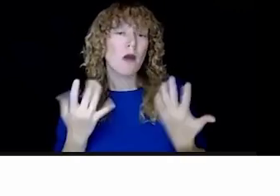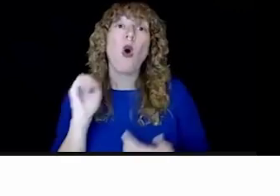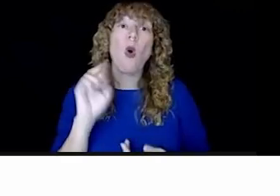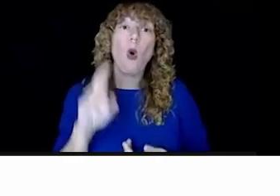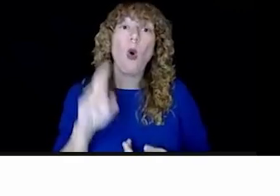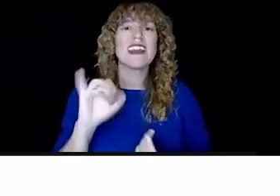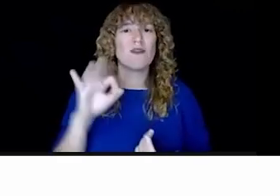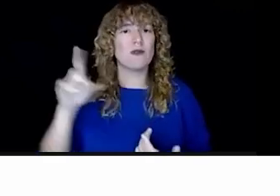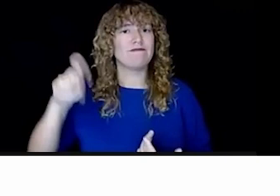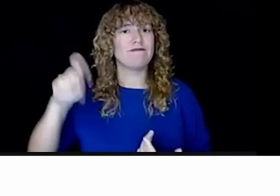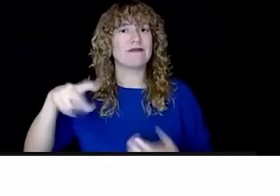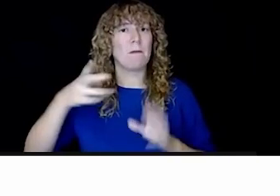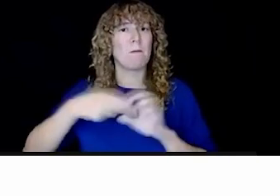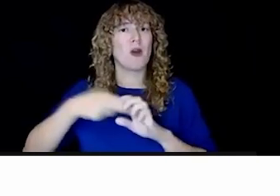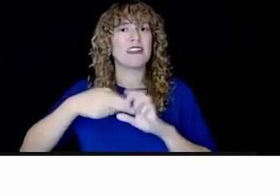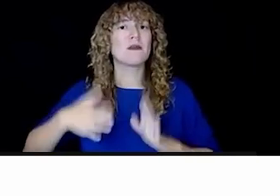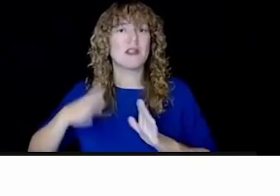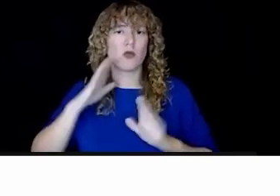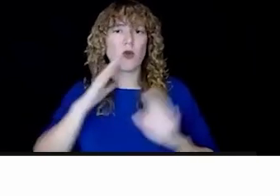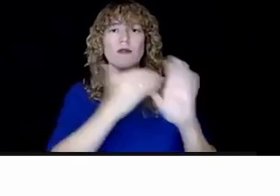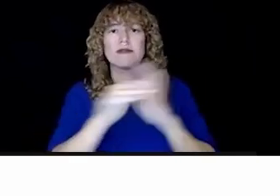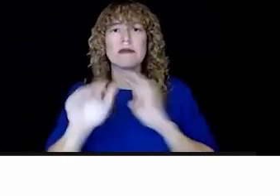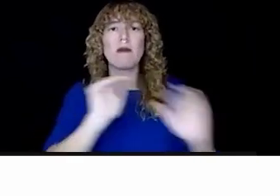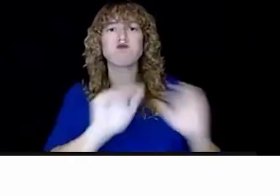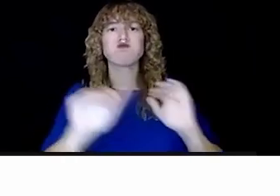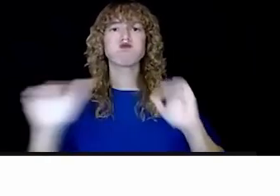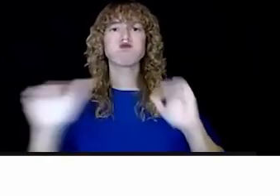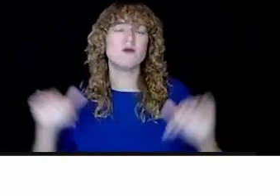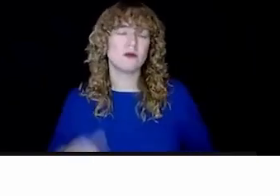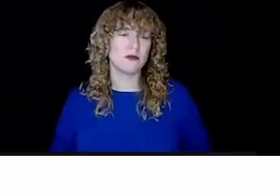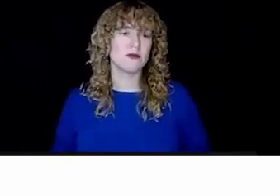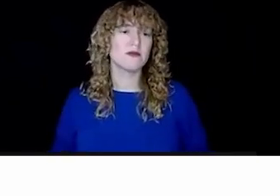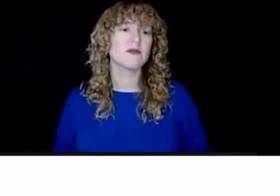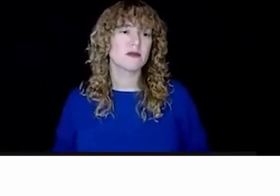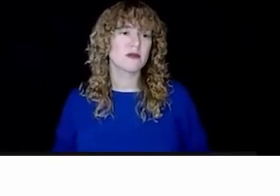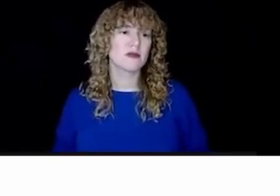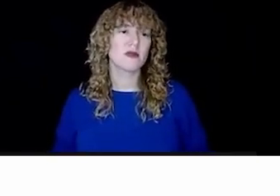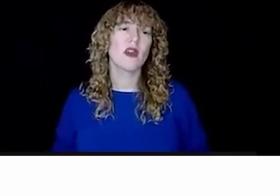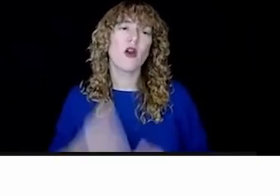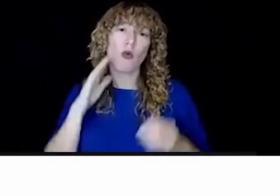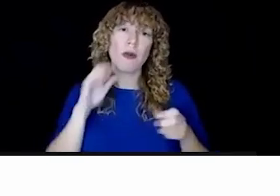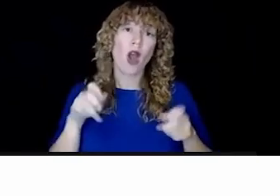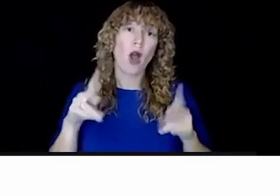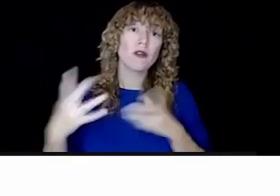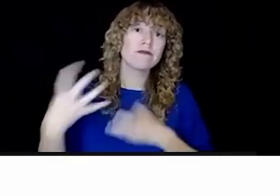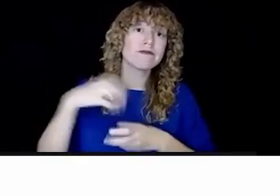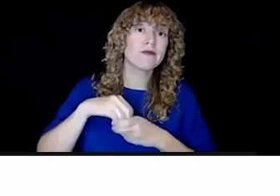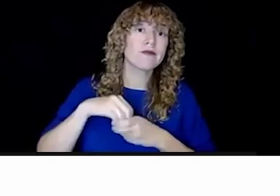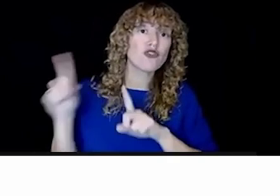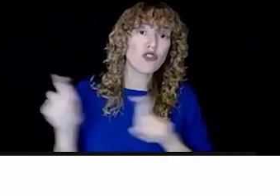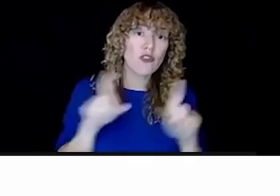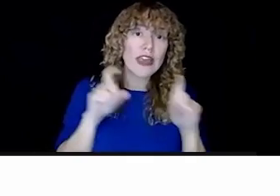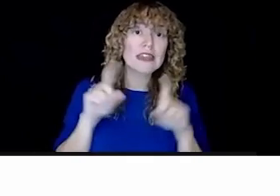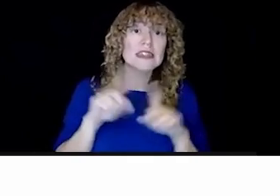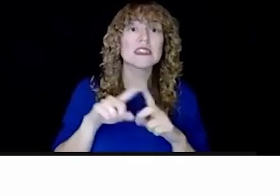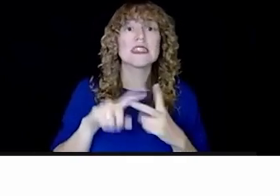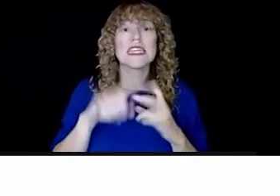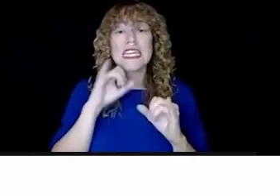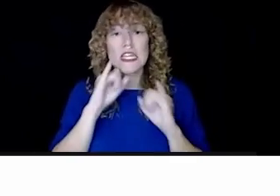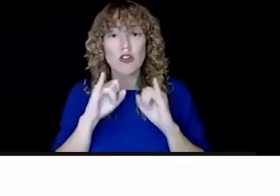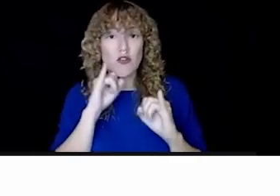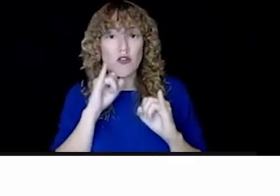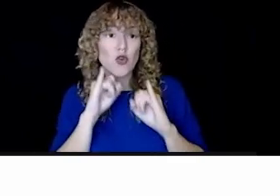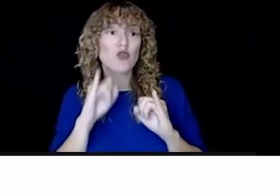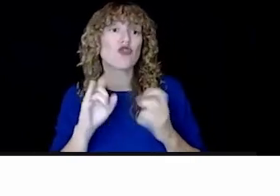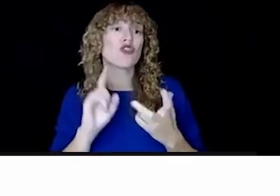participants. So there'll be opportunities for the surveys, interviews, that travel